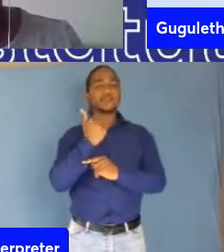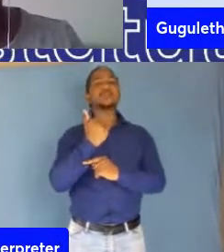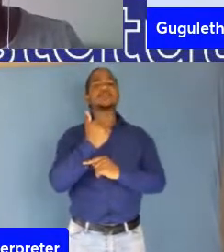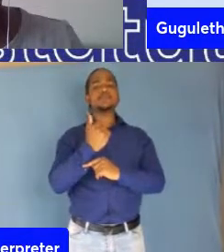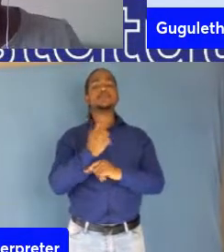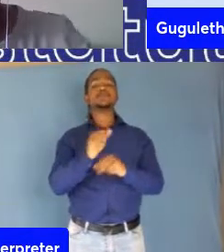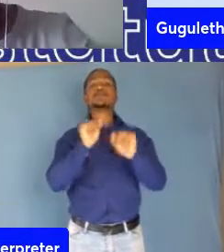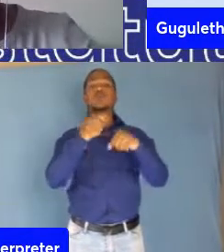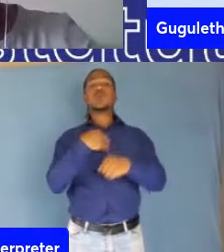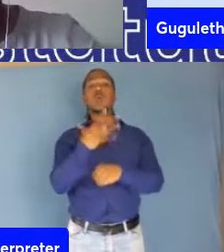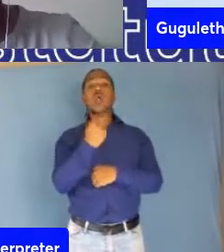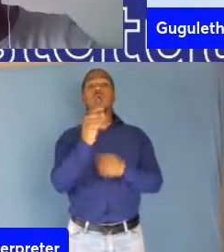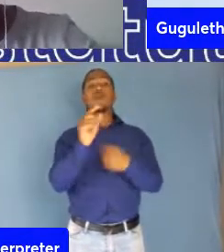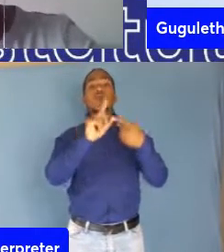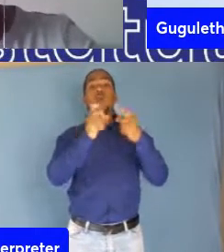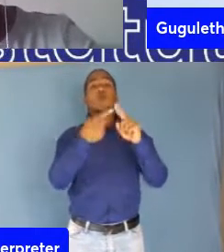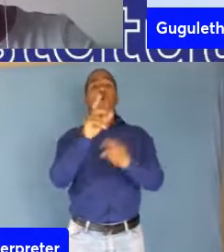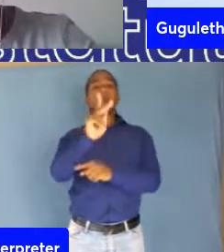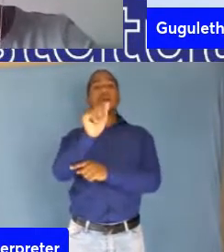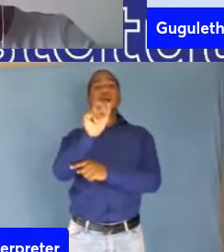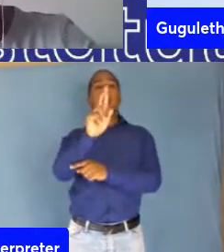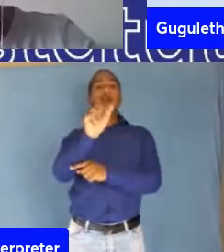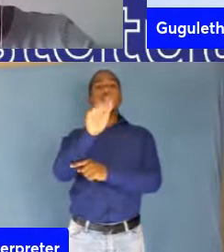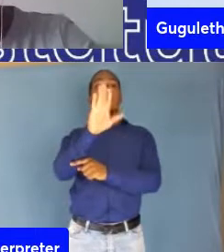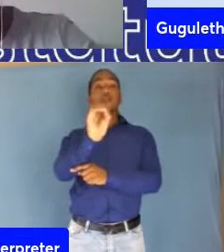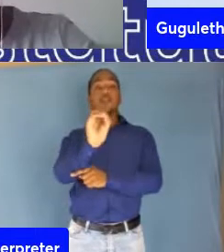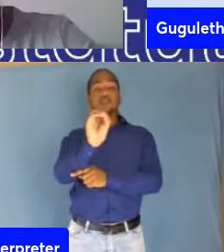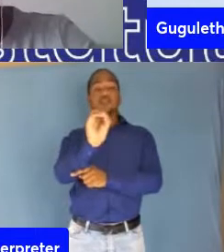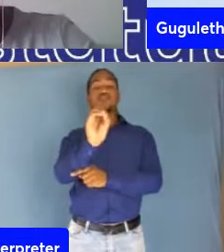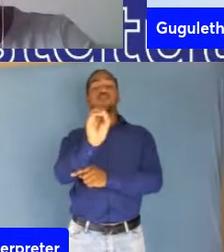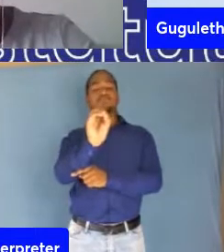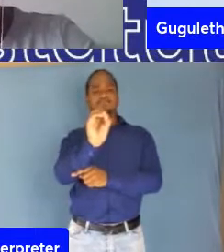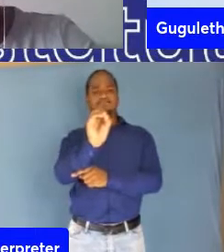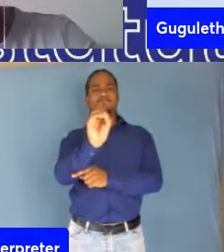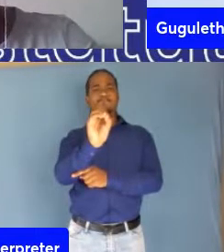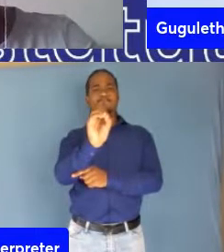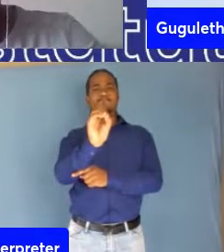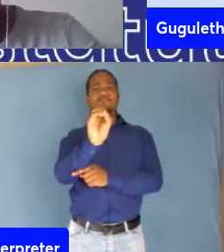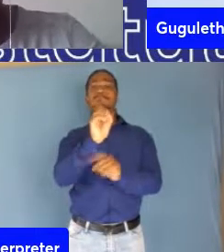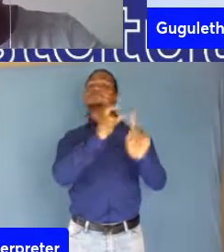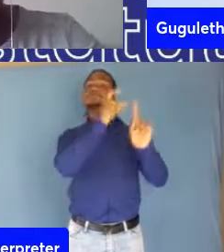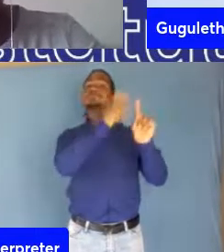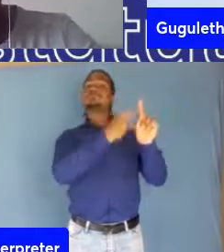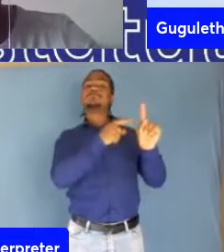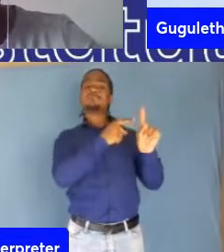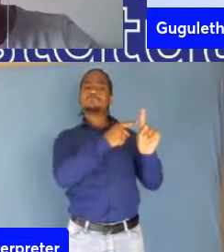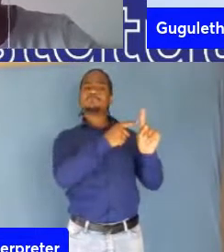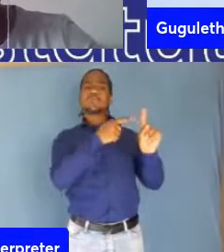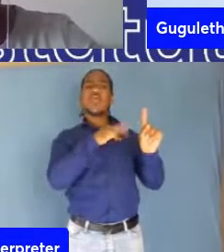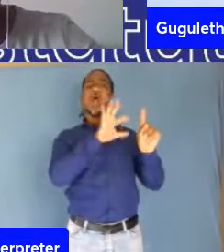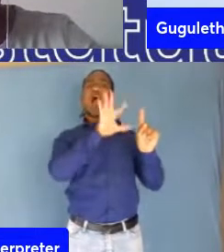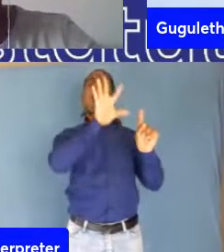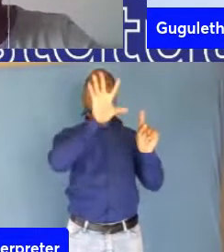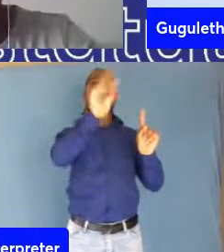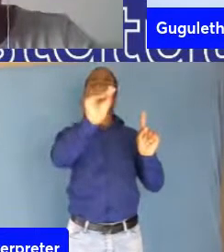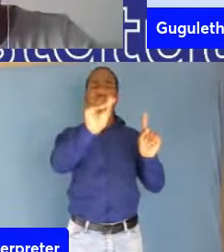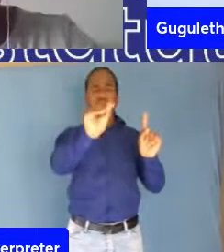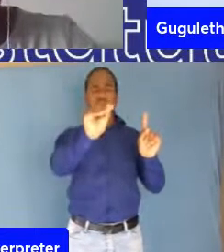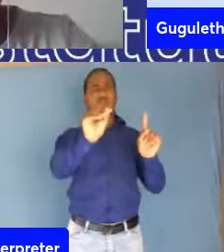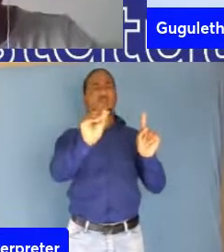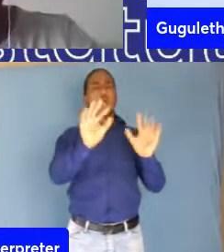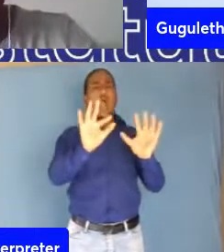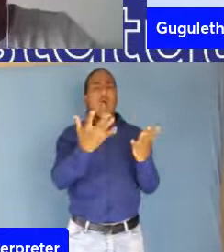Fifi. He or she is asking, how do we help people who are being forced to have sex with their